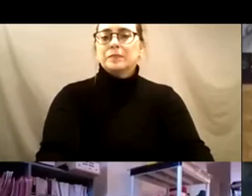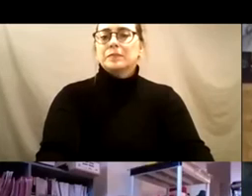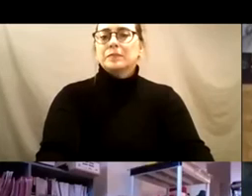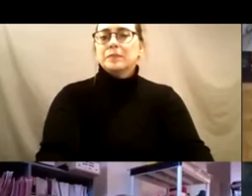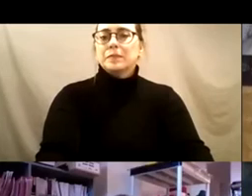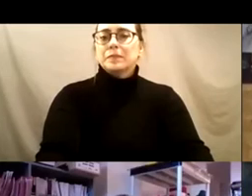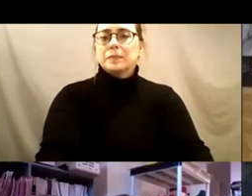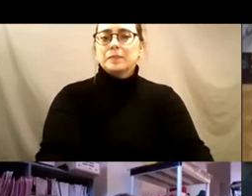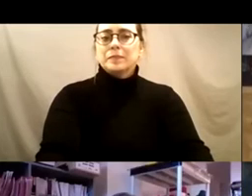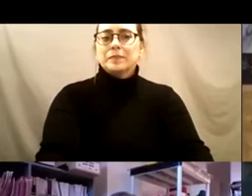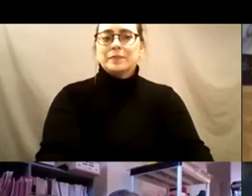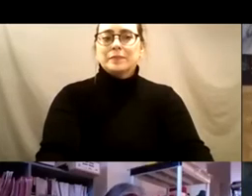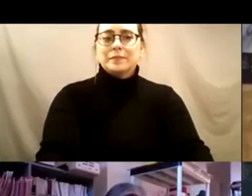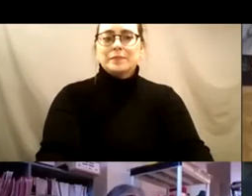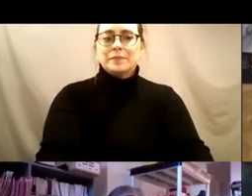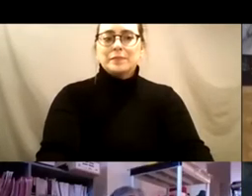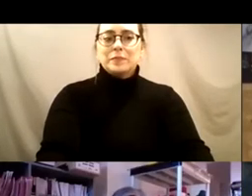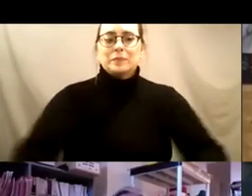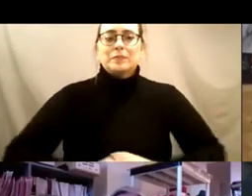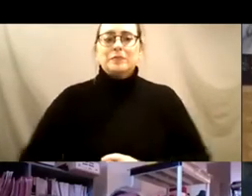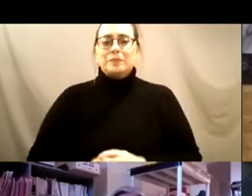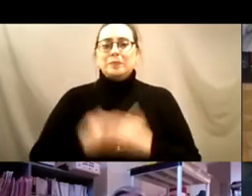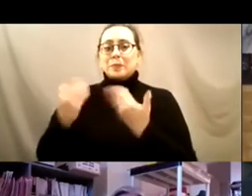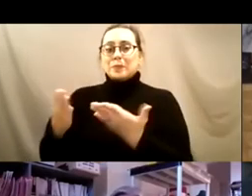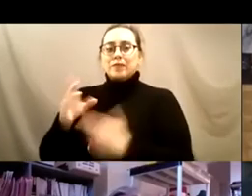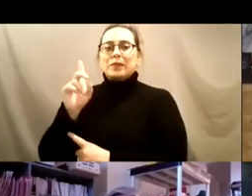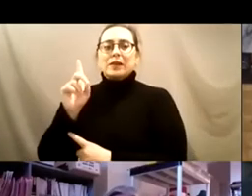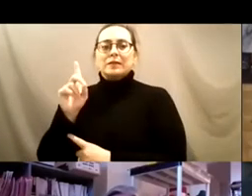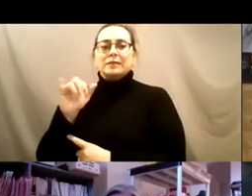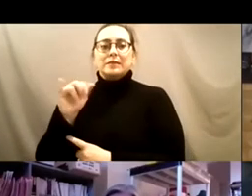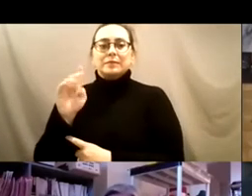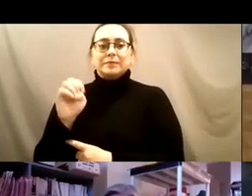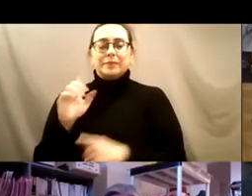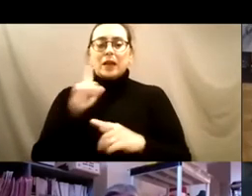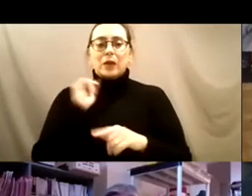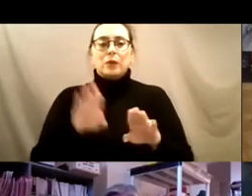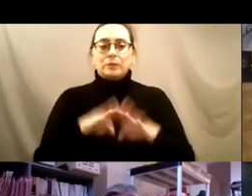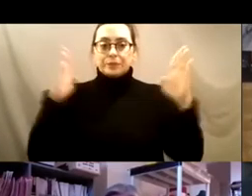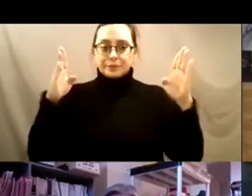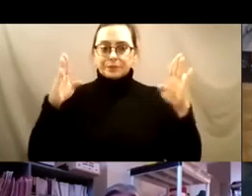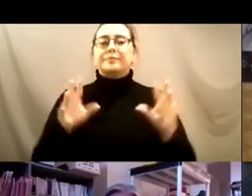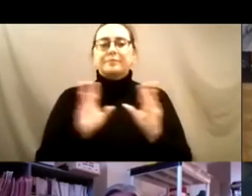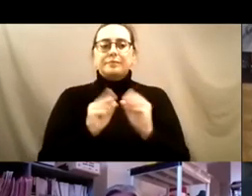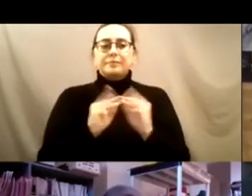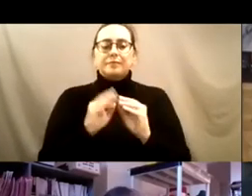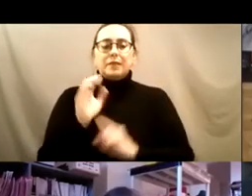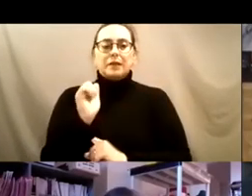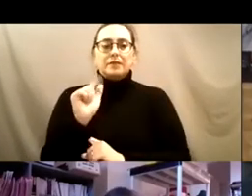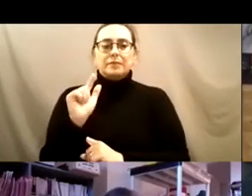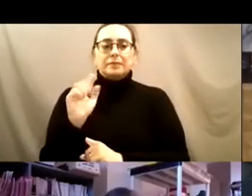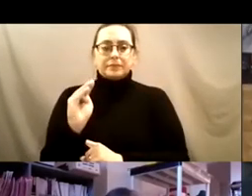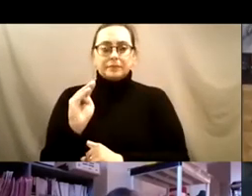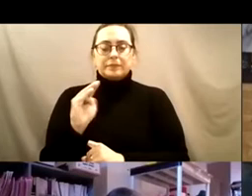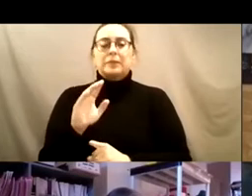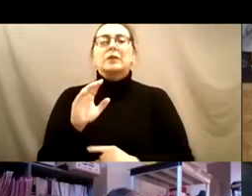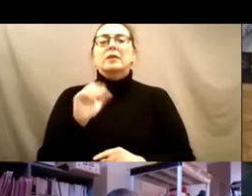Okay. Take it away, Diane. Yes, I would like to call the annual general meeting of the Arts